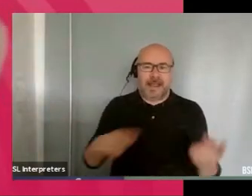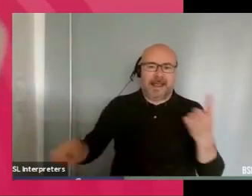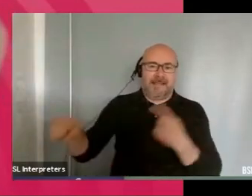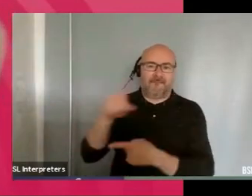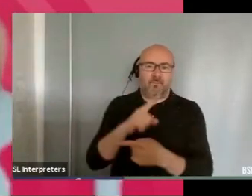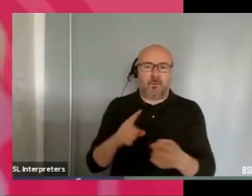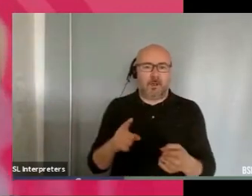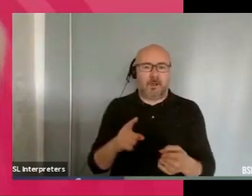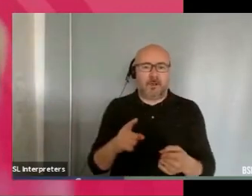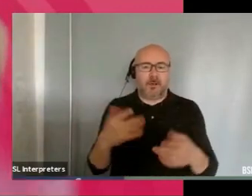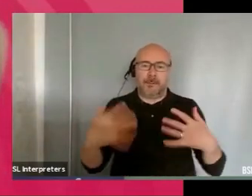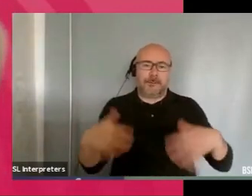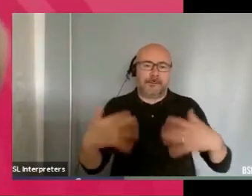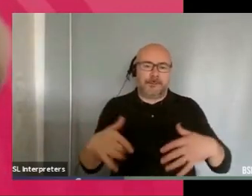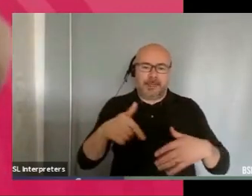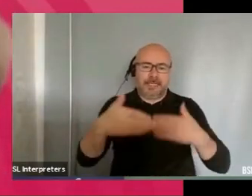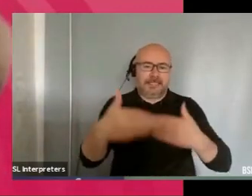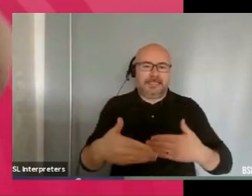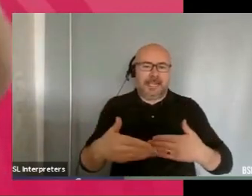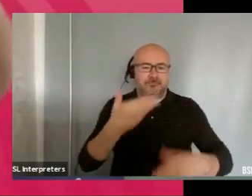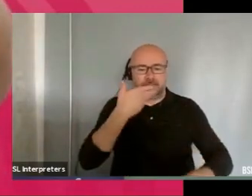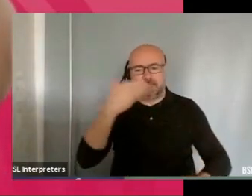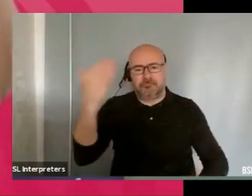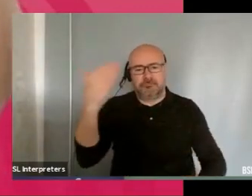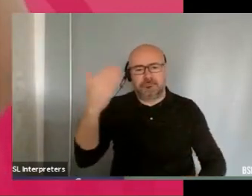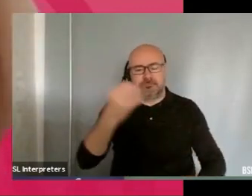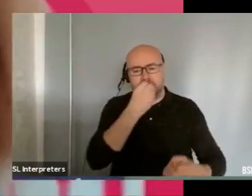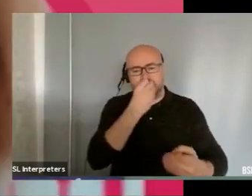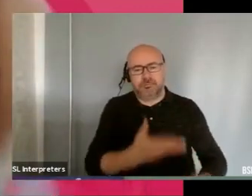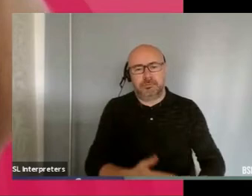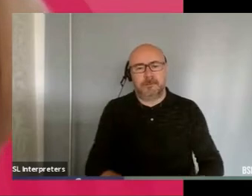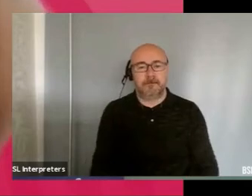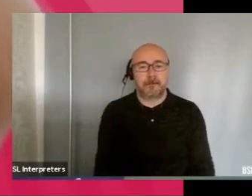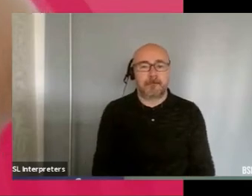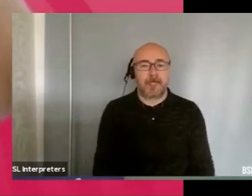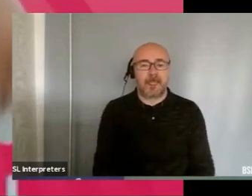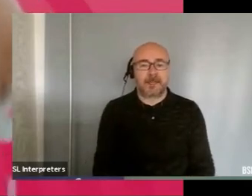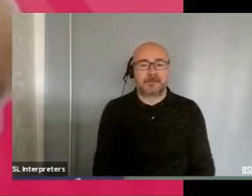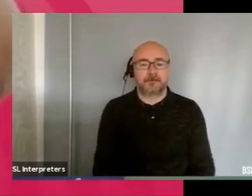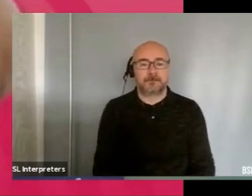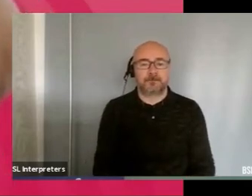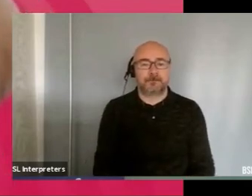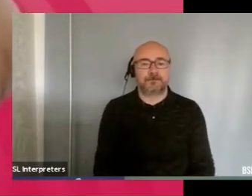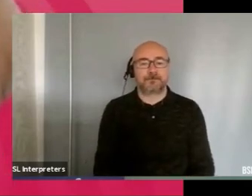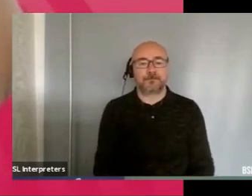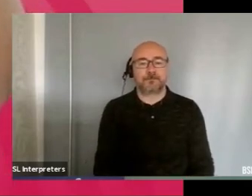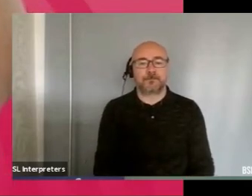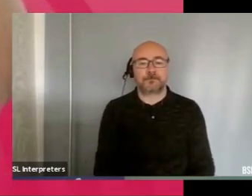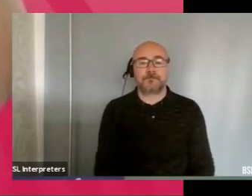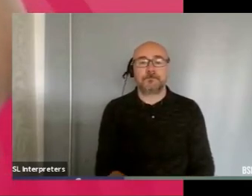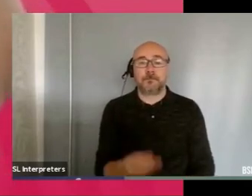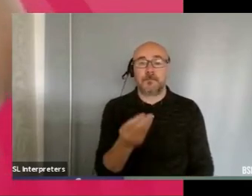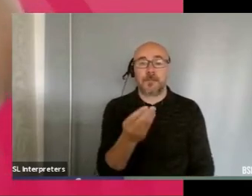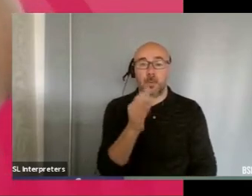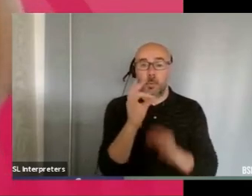talking about what a great session this has been. And we also have a few questions in the chat,